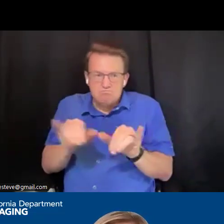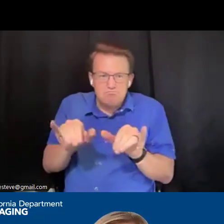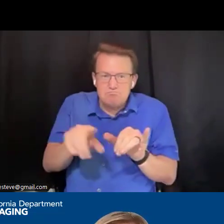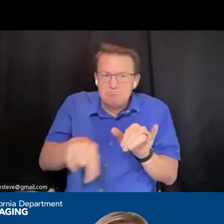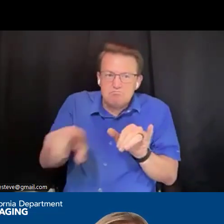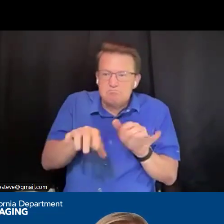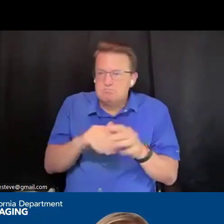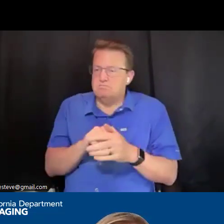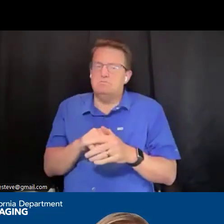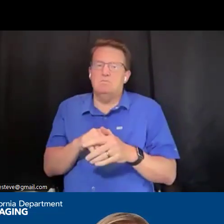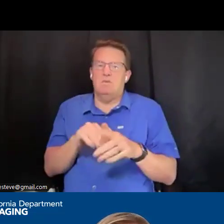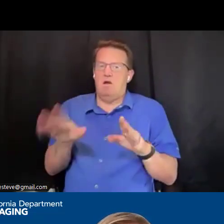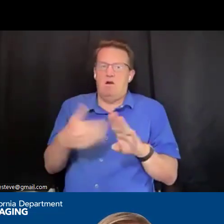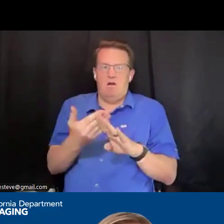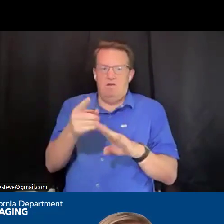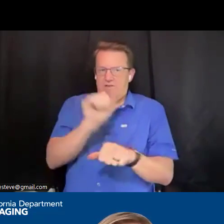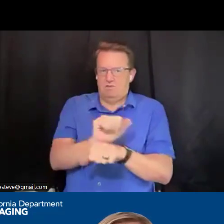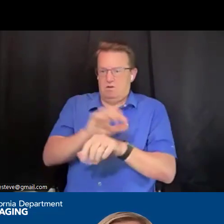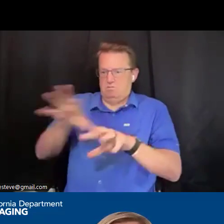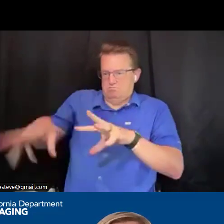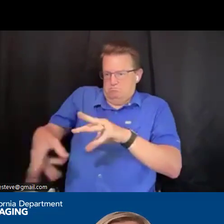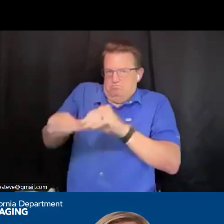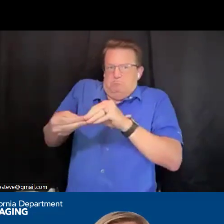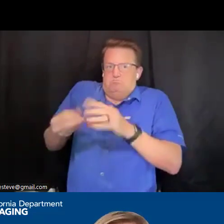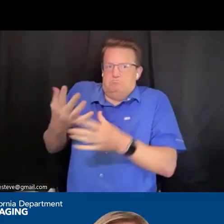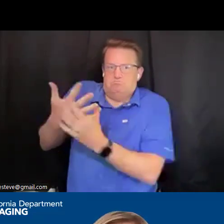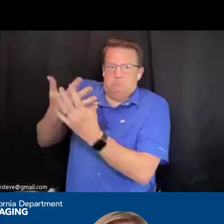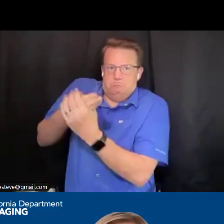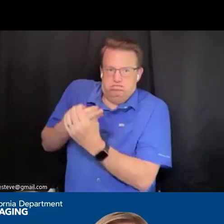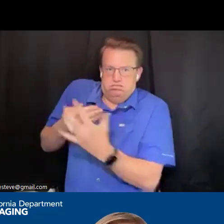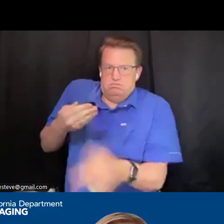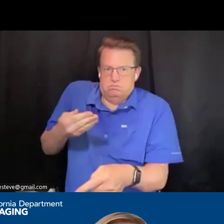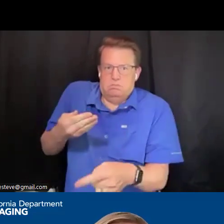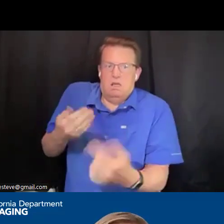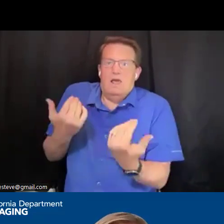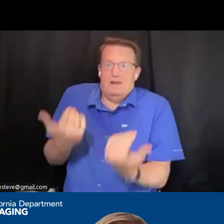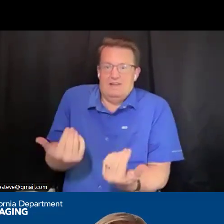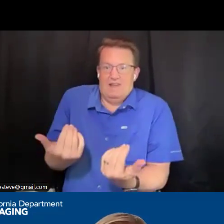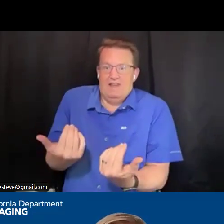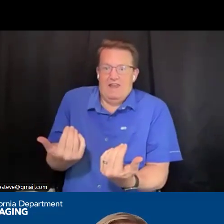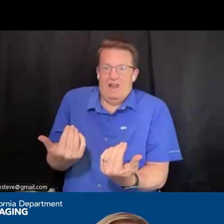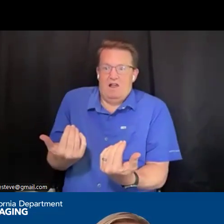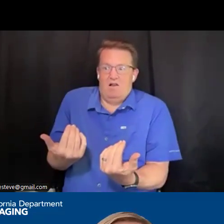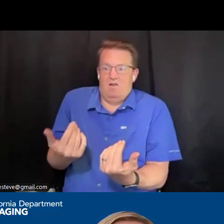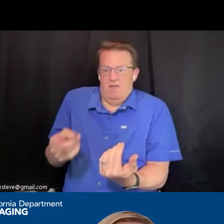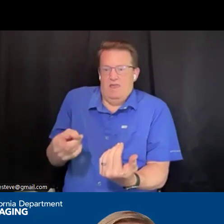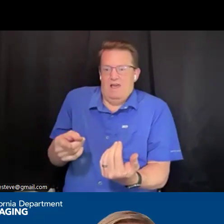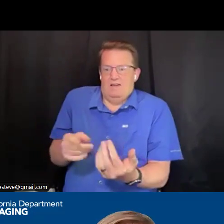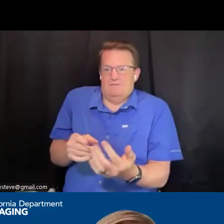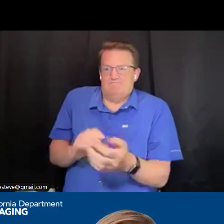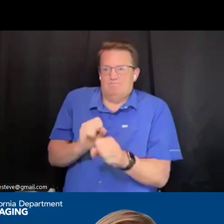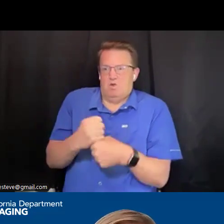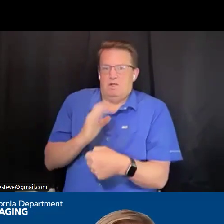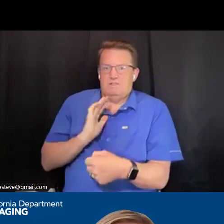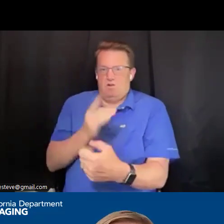Bill 1249 and has informed our current implementation priorities, including core